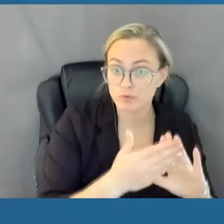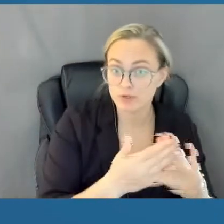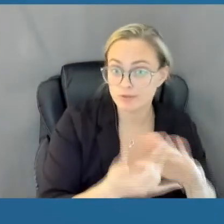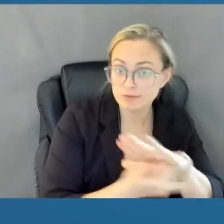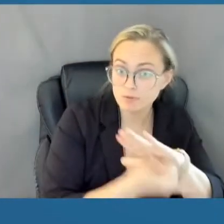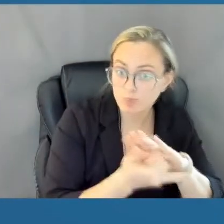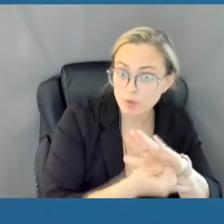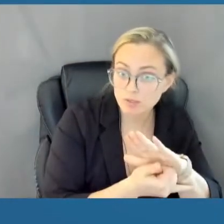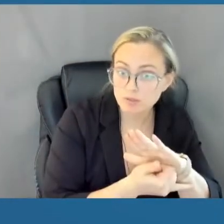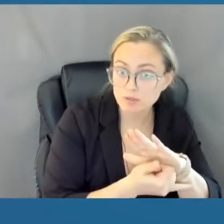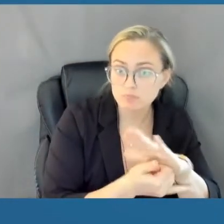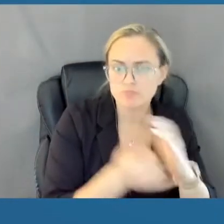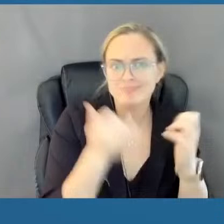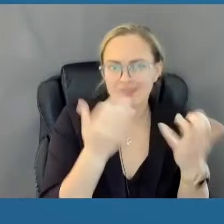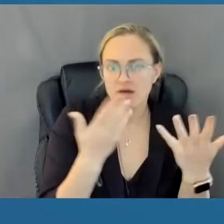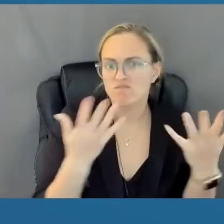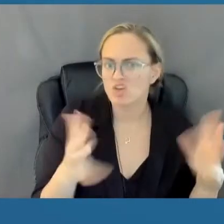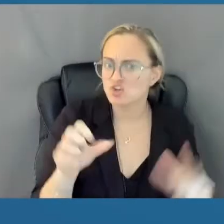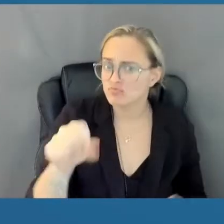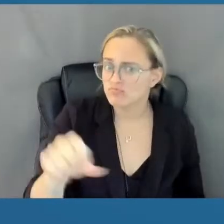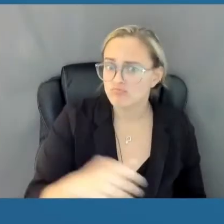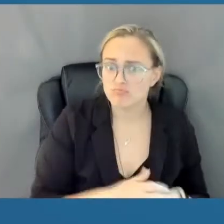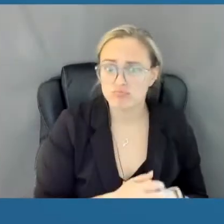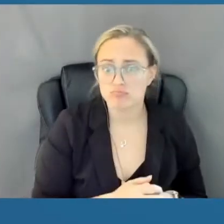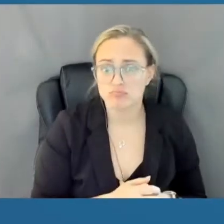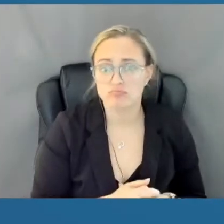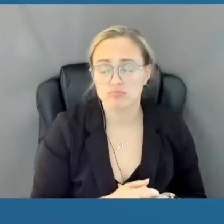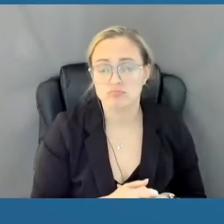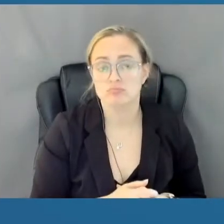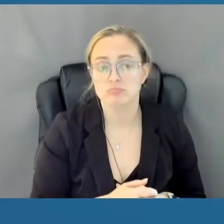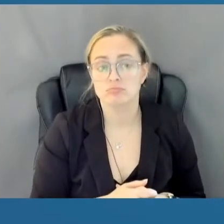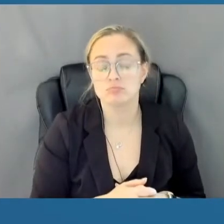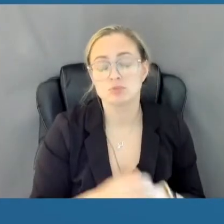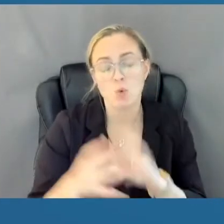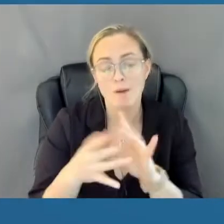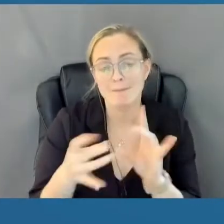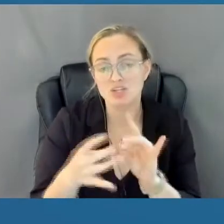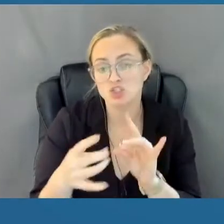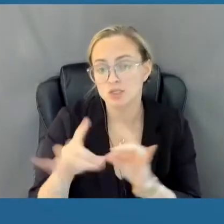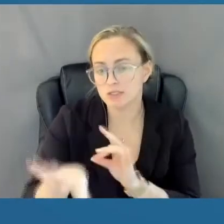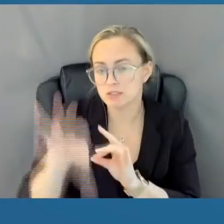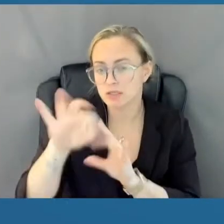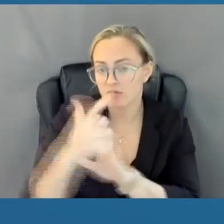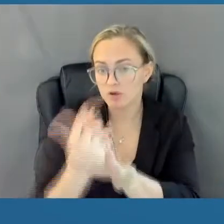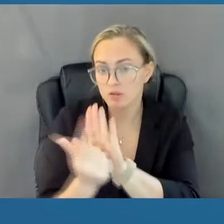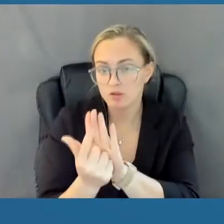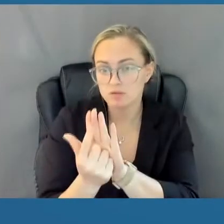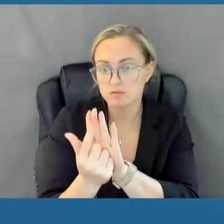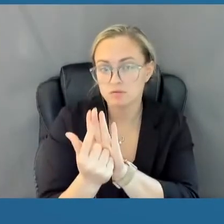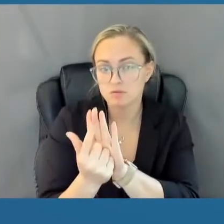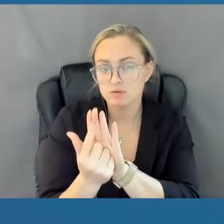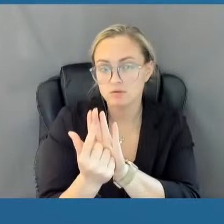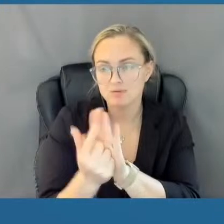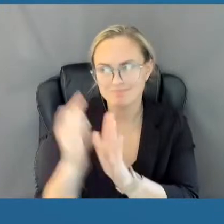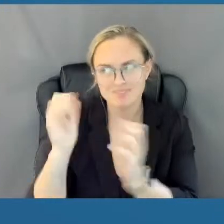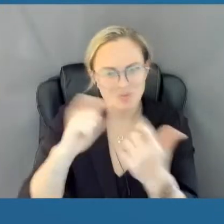and we got a lot done. So, as I mentioned, the discovery laws, that's quite a list. So there